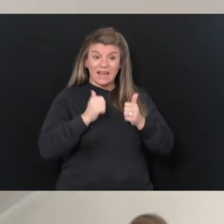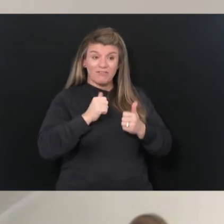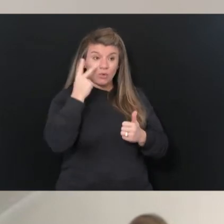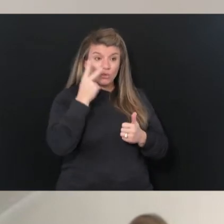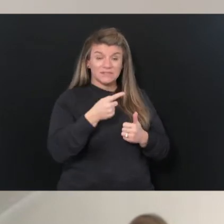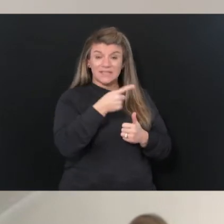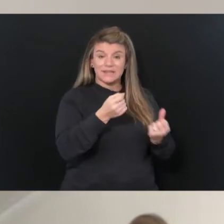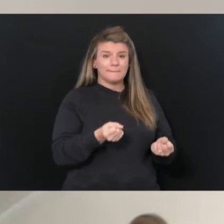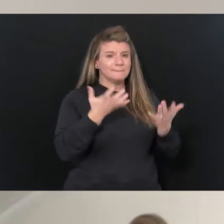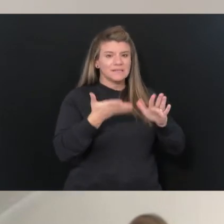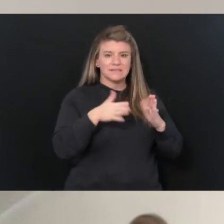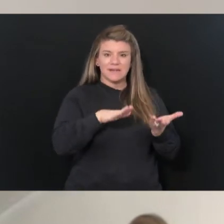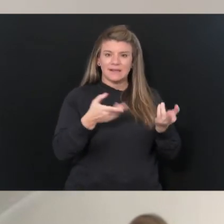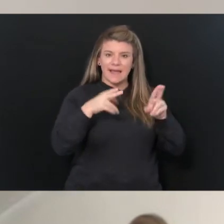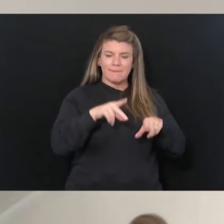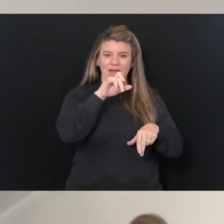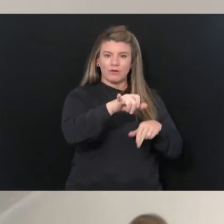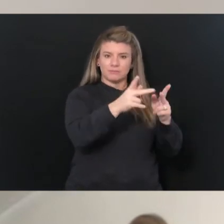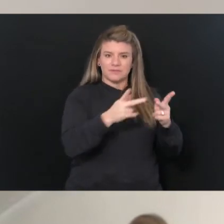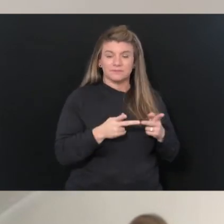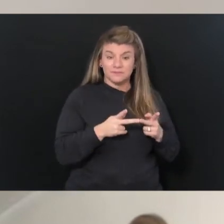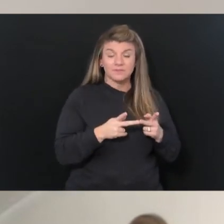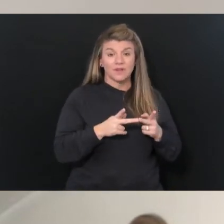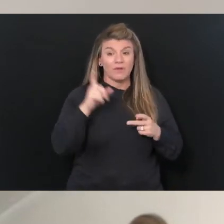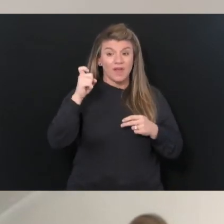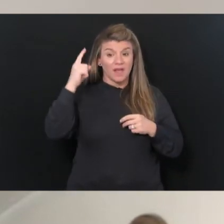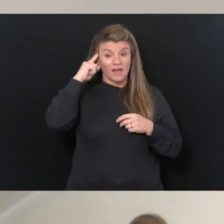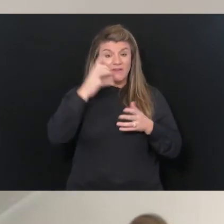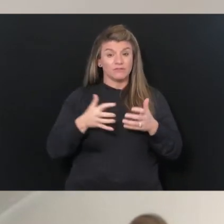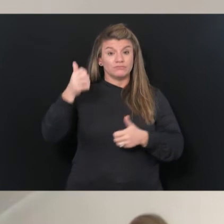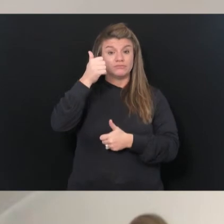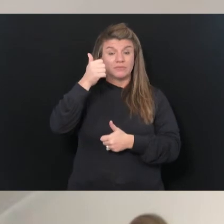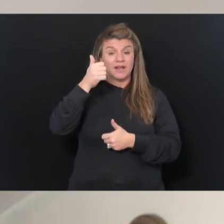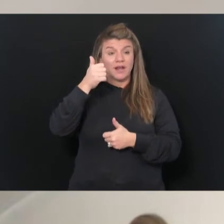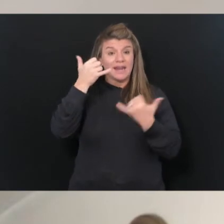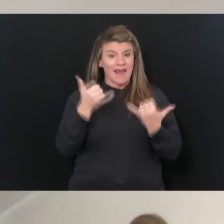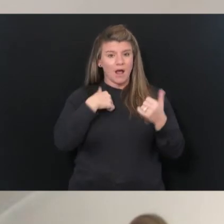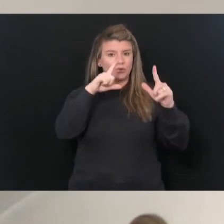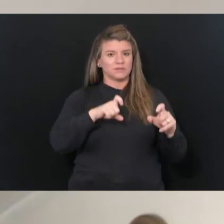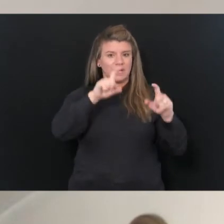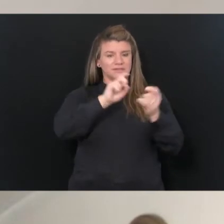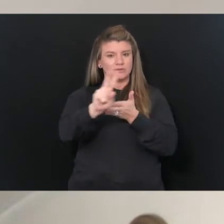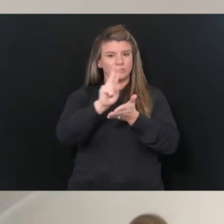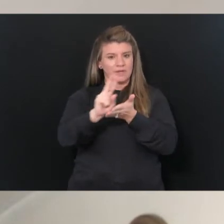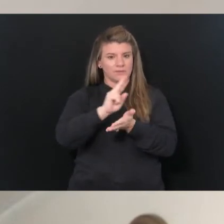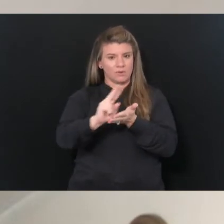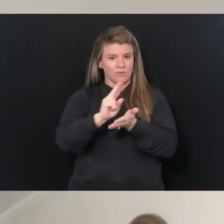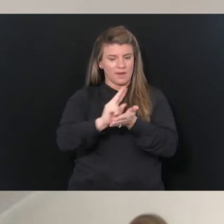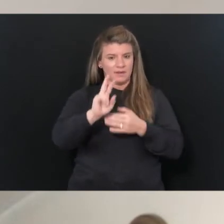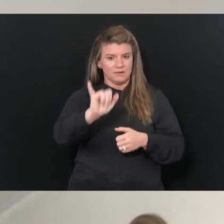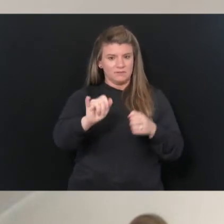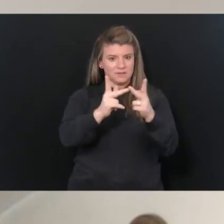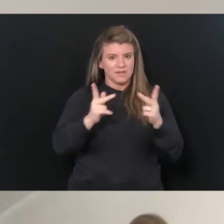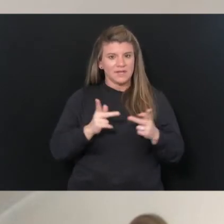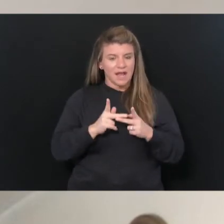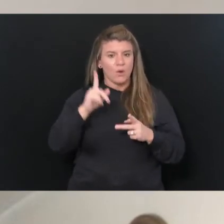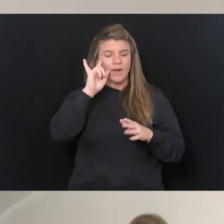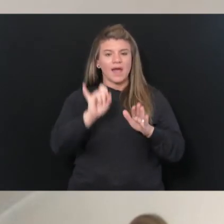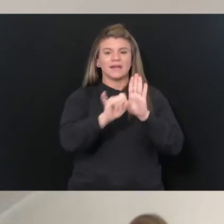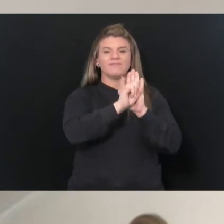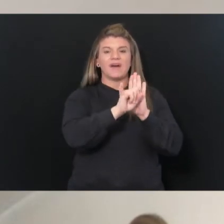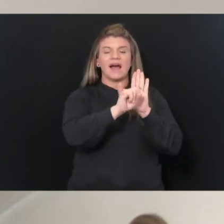these deaths. And with the governor's orders, we are now testing twice weekly in these facilities. And we've